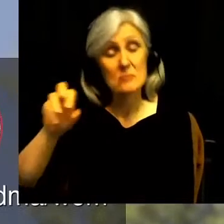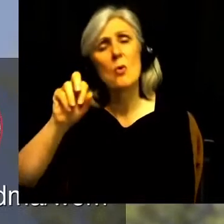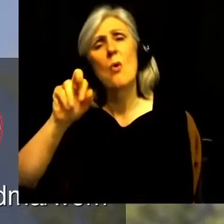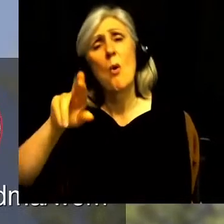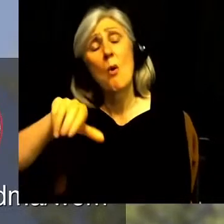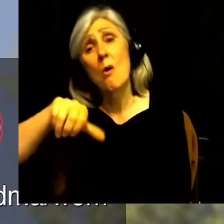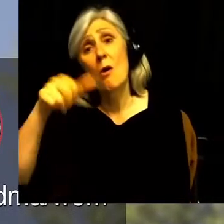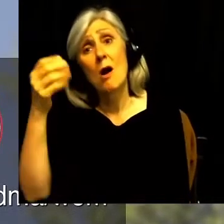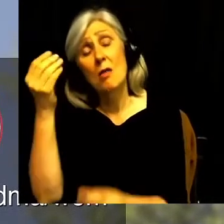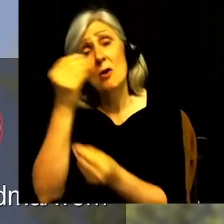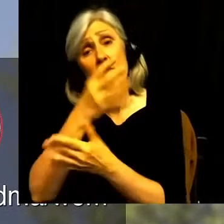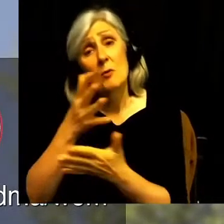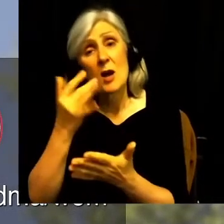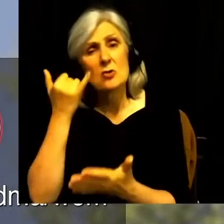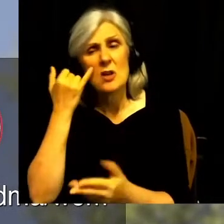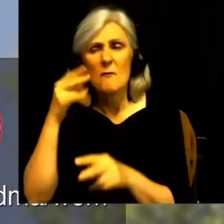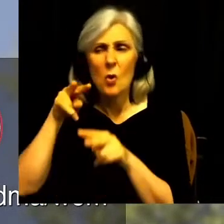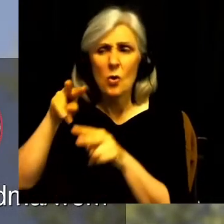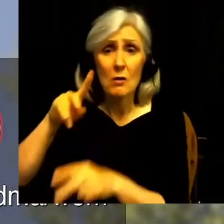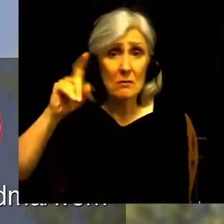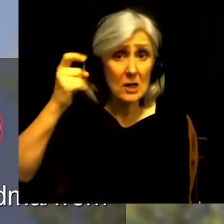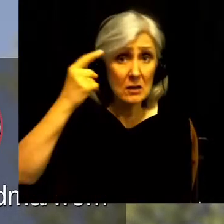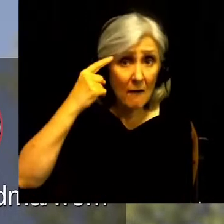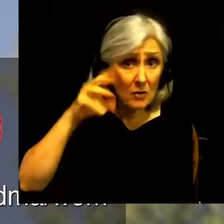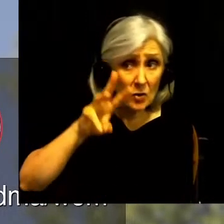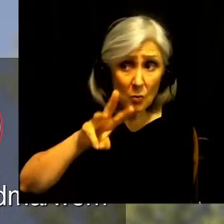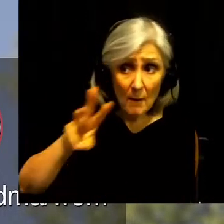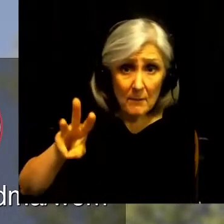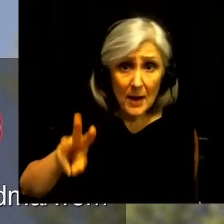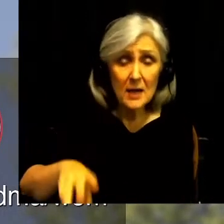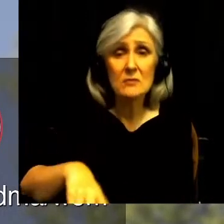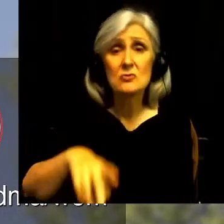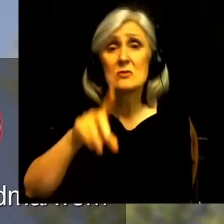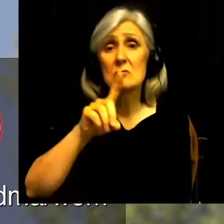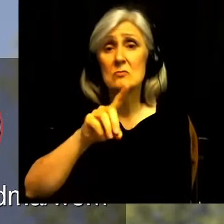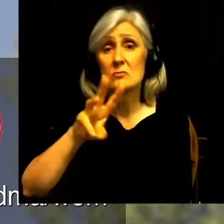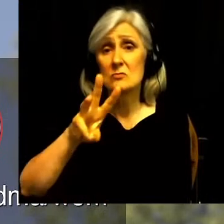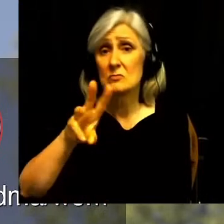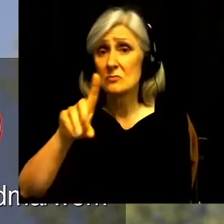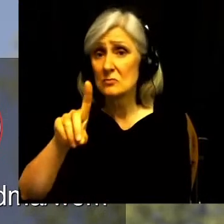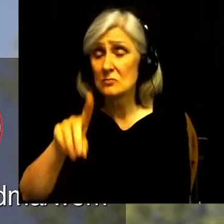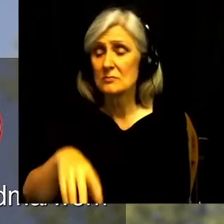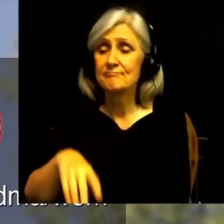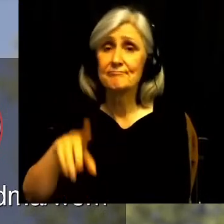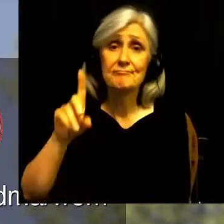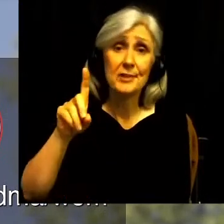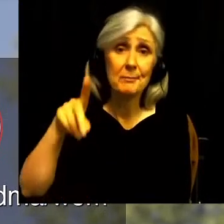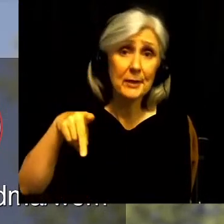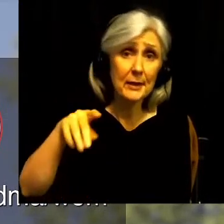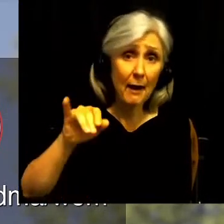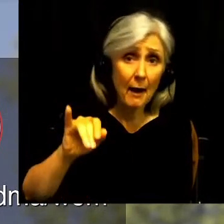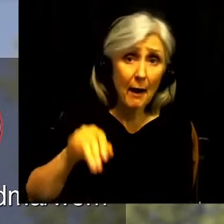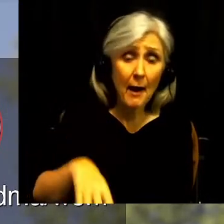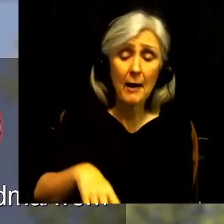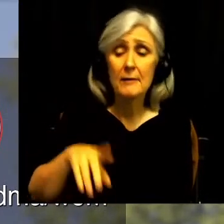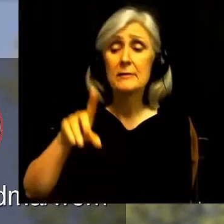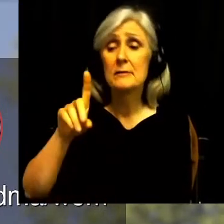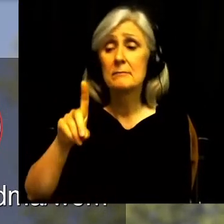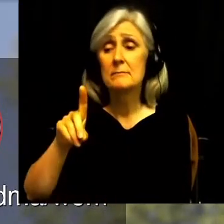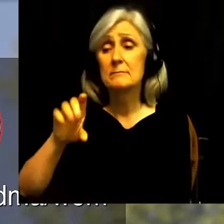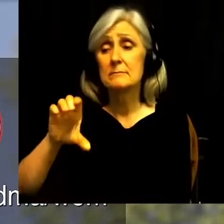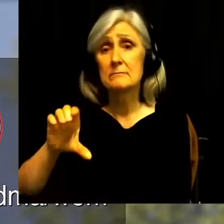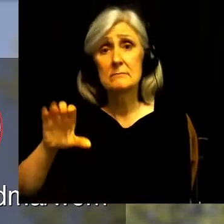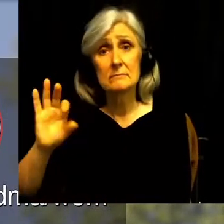information on the websites of the Governor, the Department of Workforce Development, the Department of Public Instruction, the Department of Children and Families,